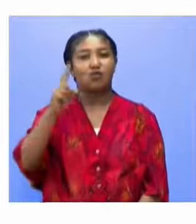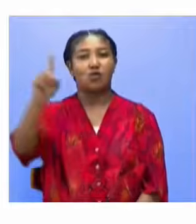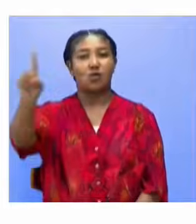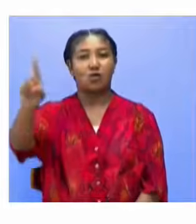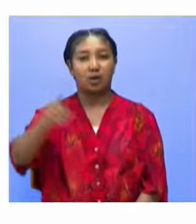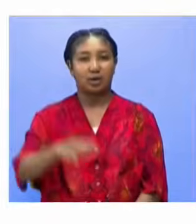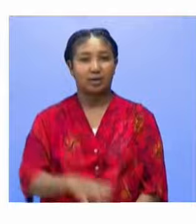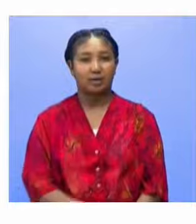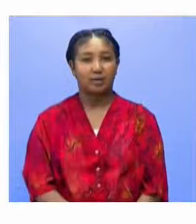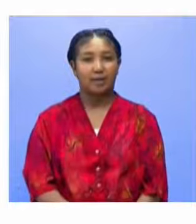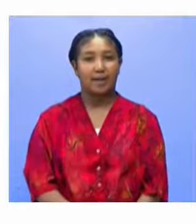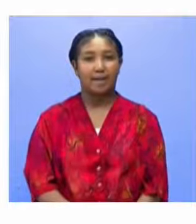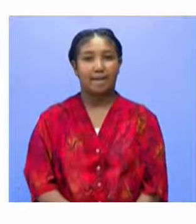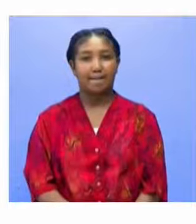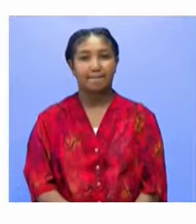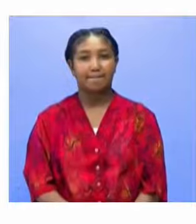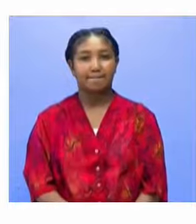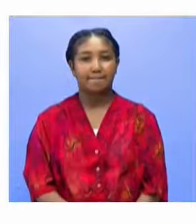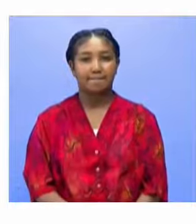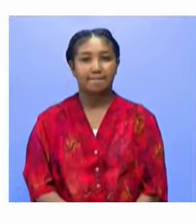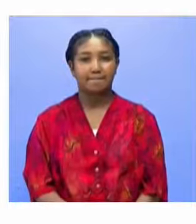for,